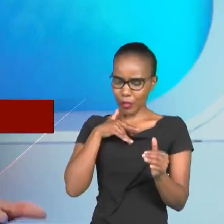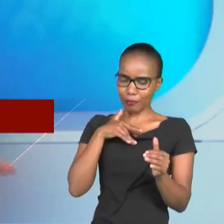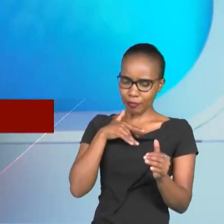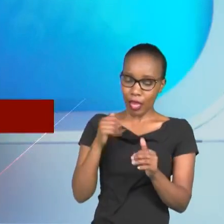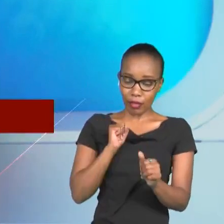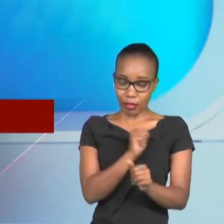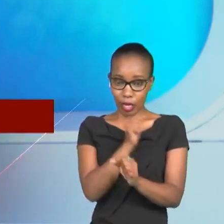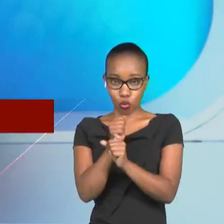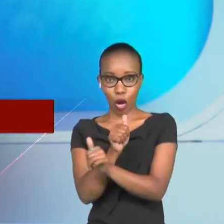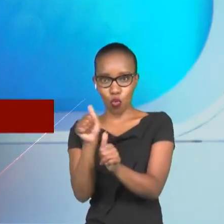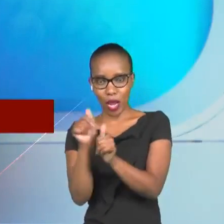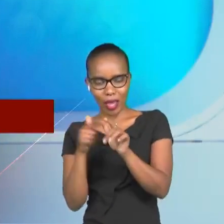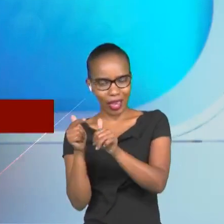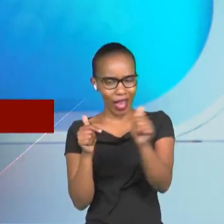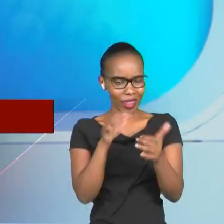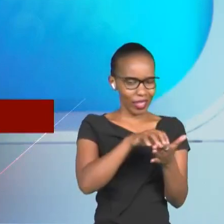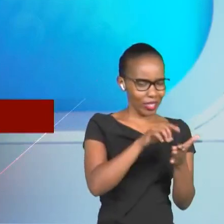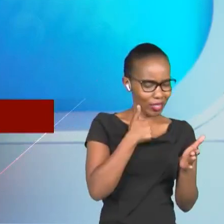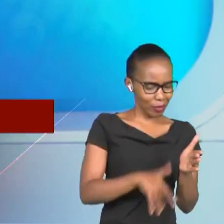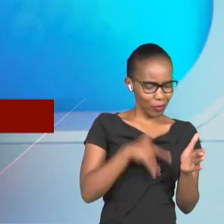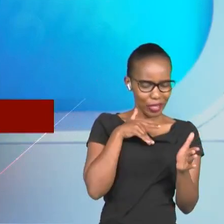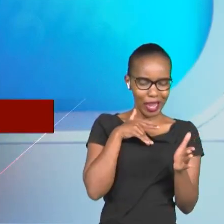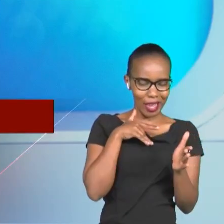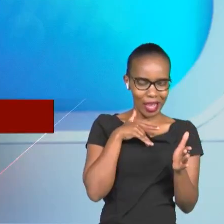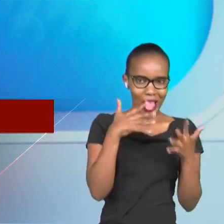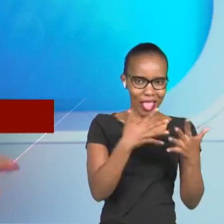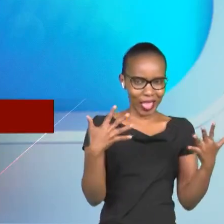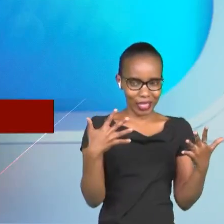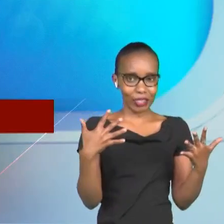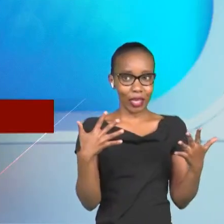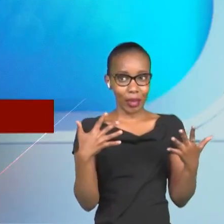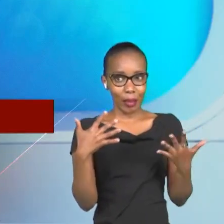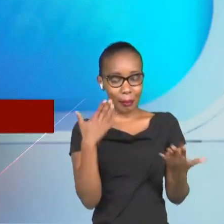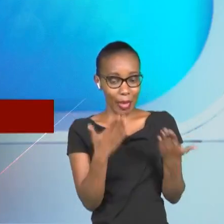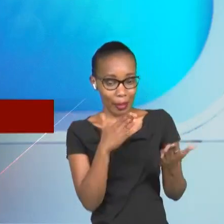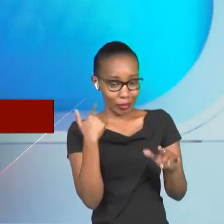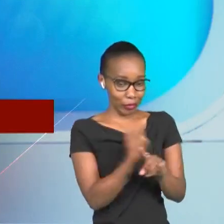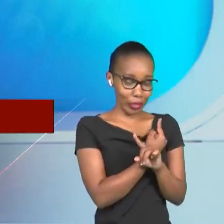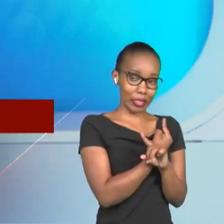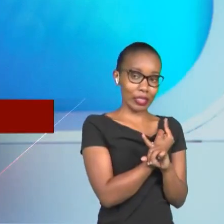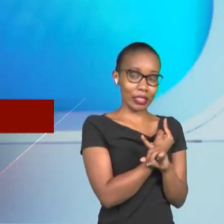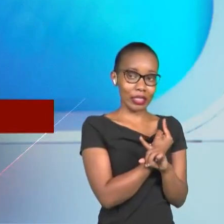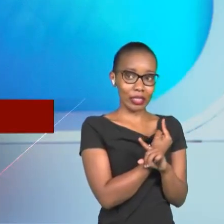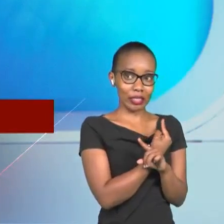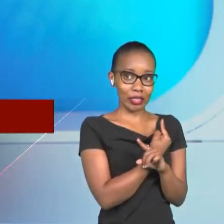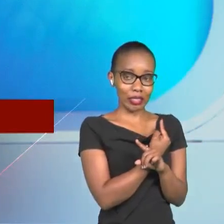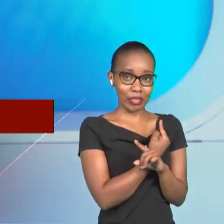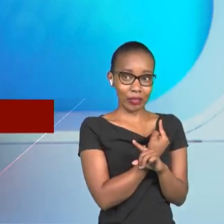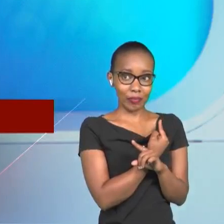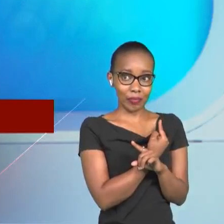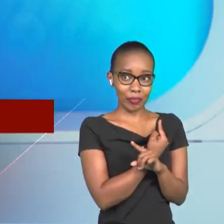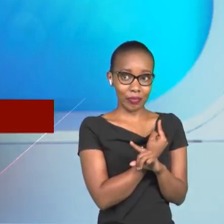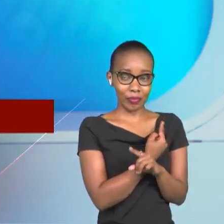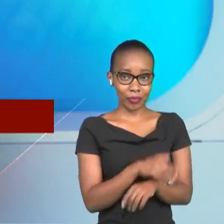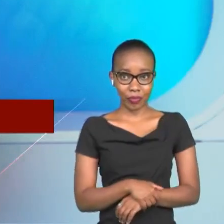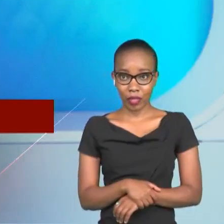part, and there are cases where I honestly thought that things would have turned out, you know, I mean, would have turned out the opposite from what they did turn